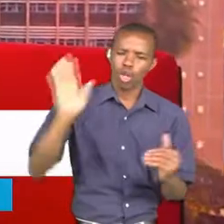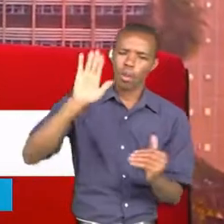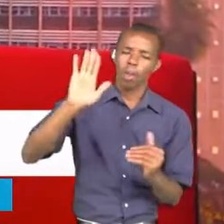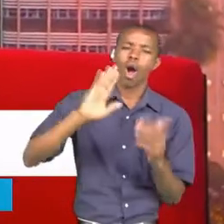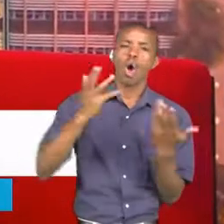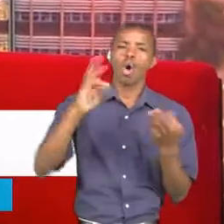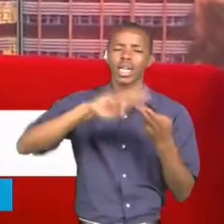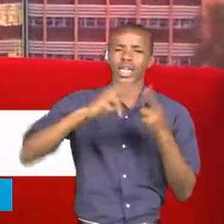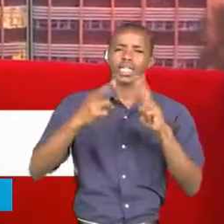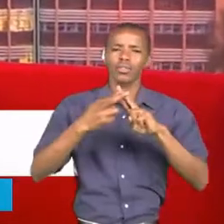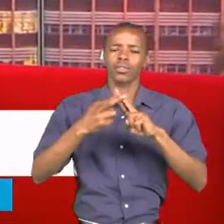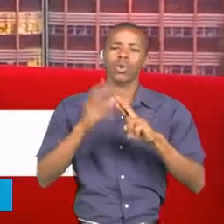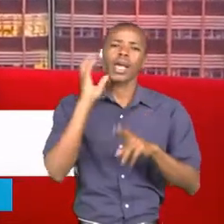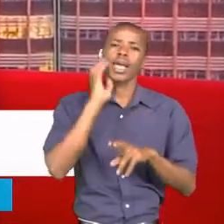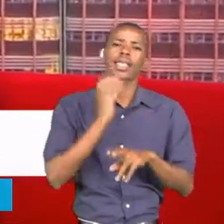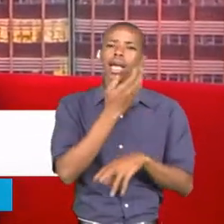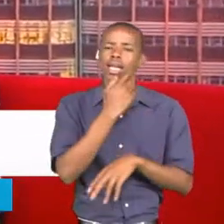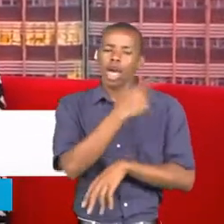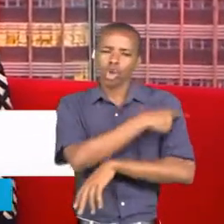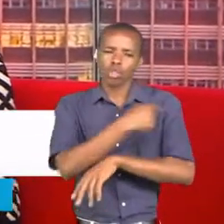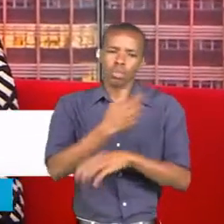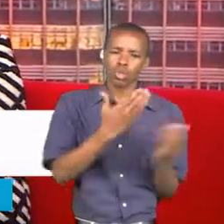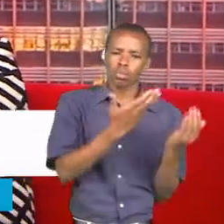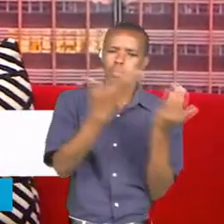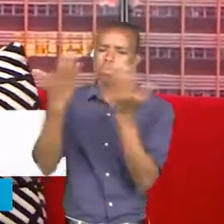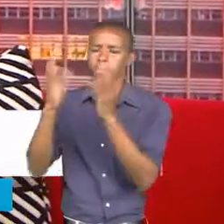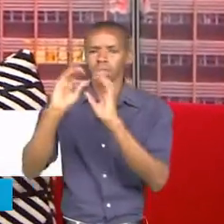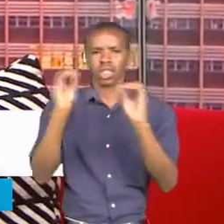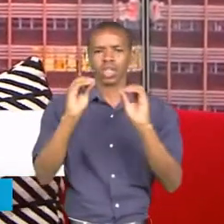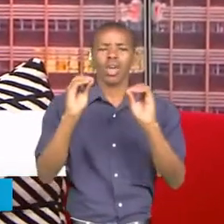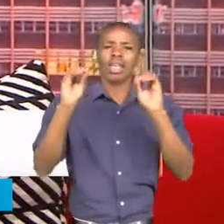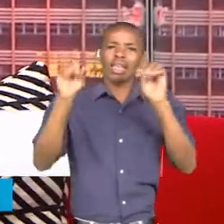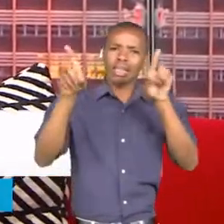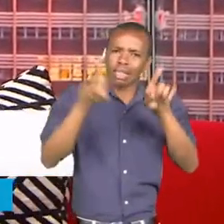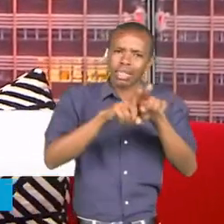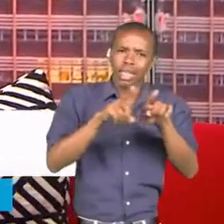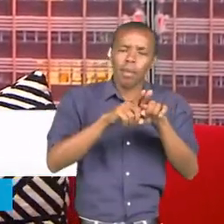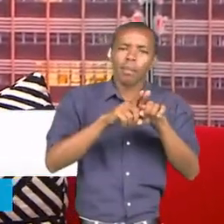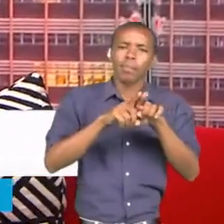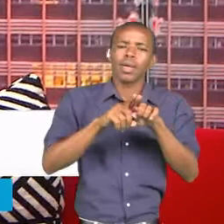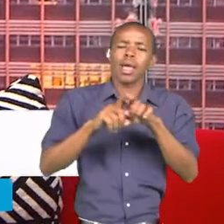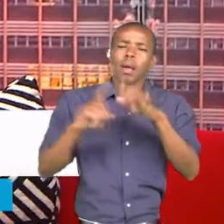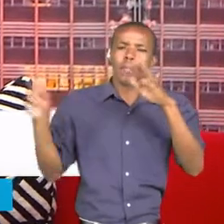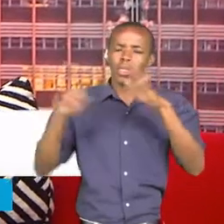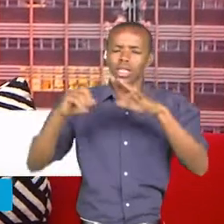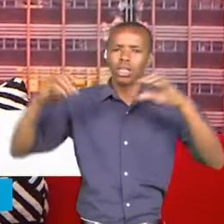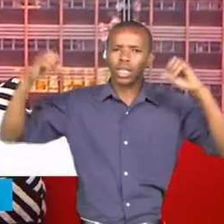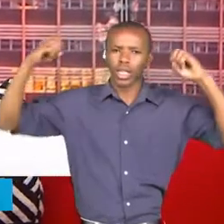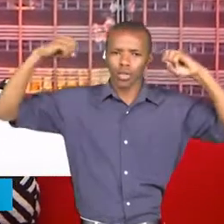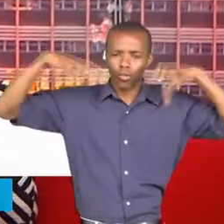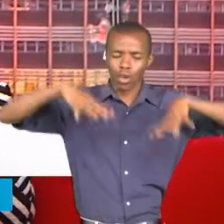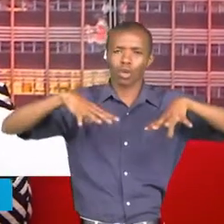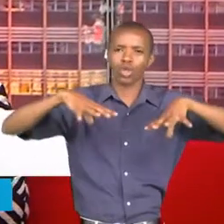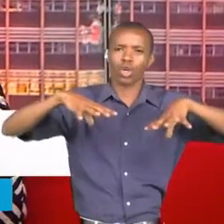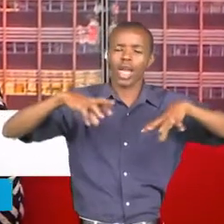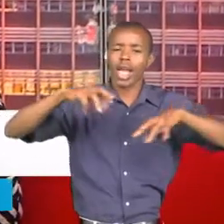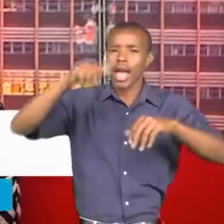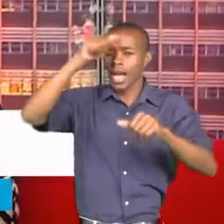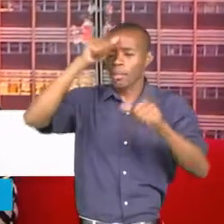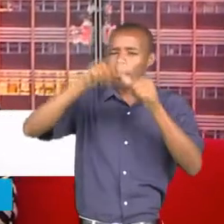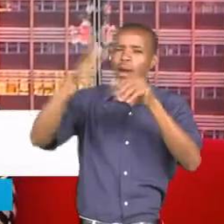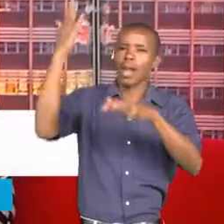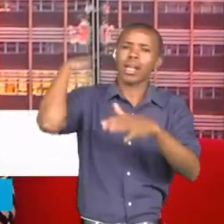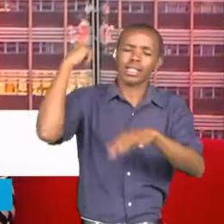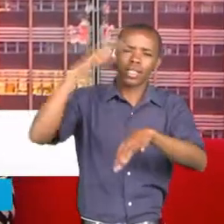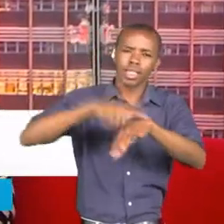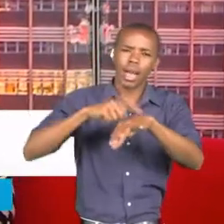relatives to Kenyatta Hospital. Okay. Similarly, the Minister of Devolution does not remember the last time